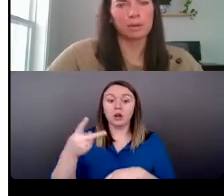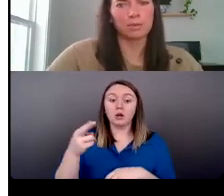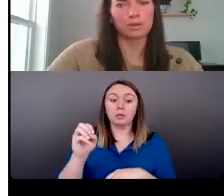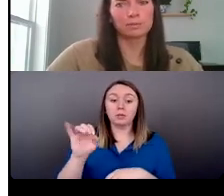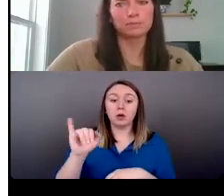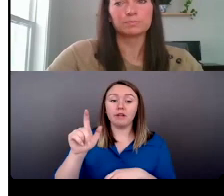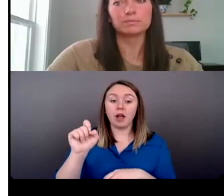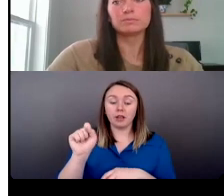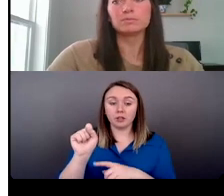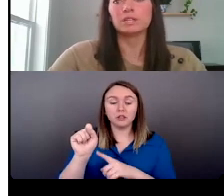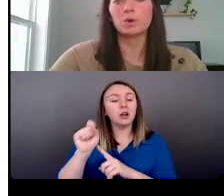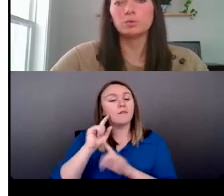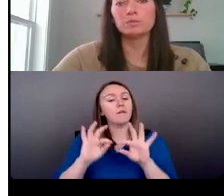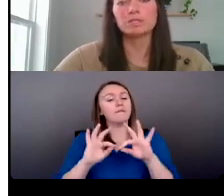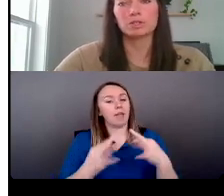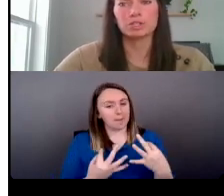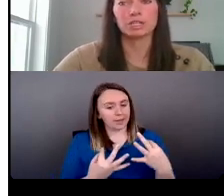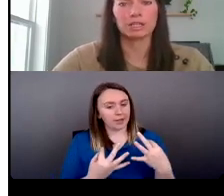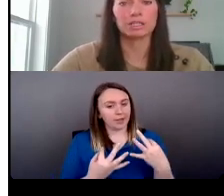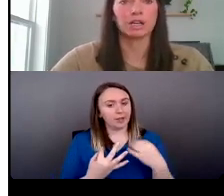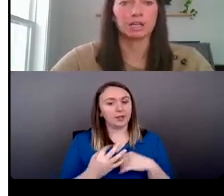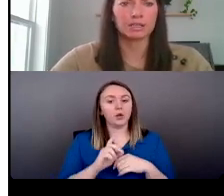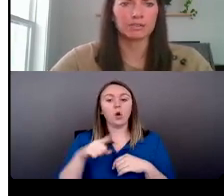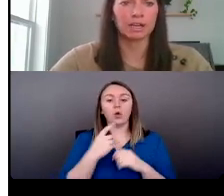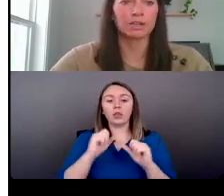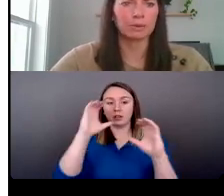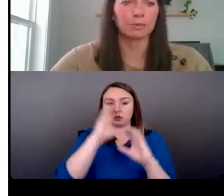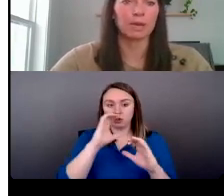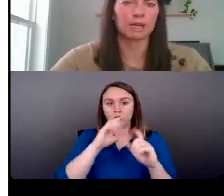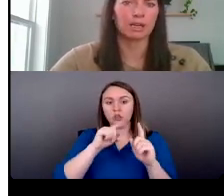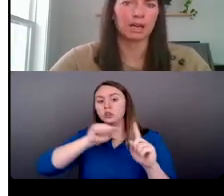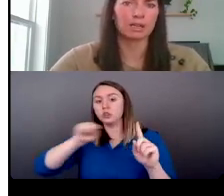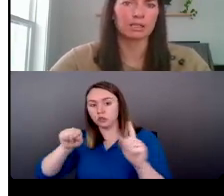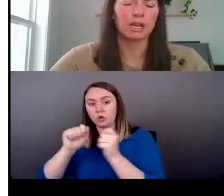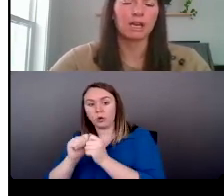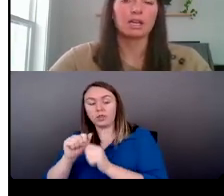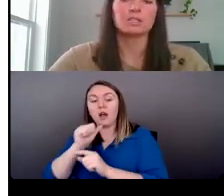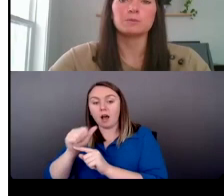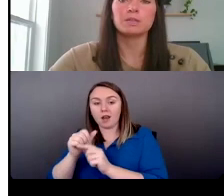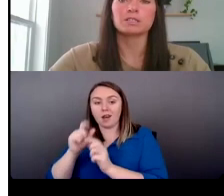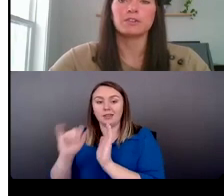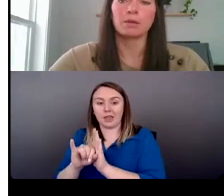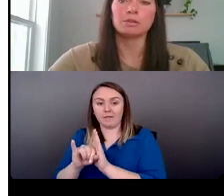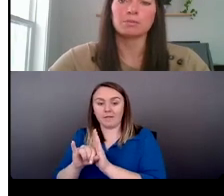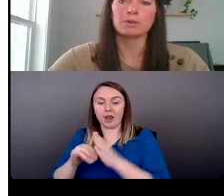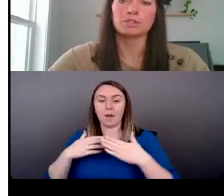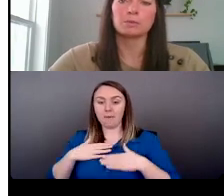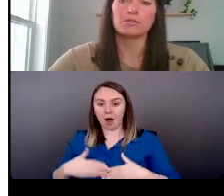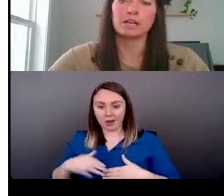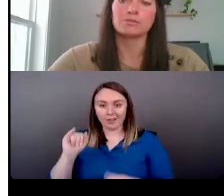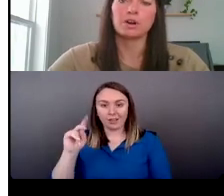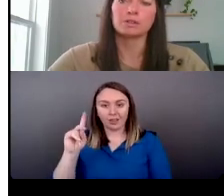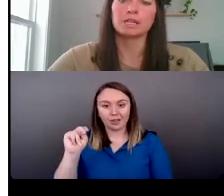family members can only be searched against the unidentified human remain index. This is because family members